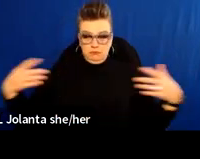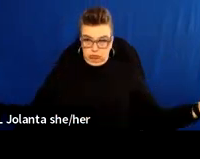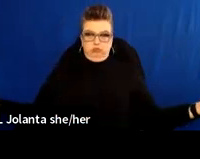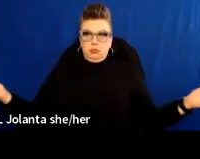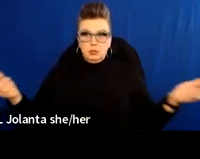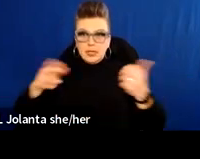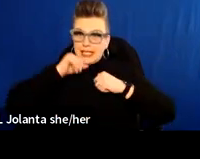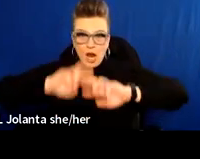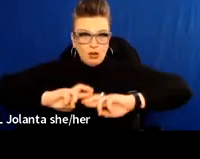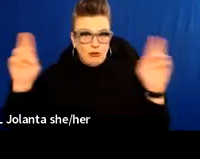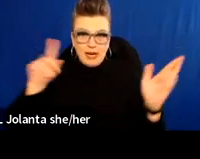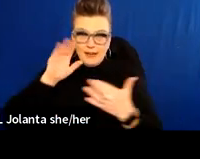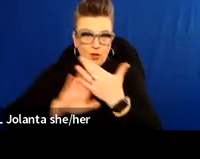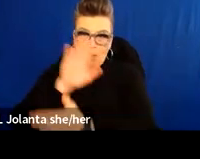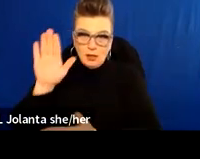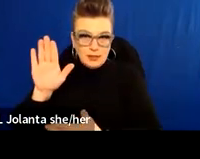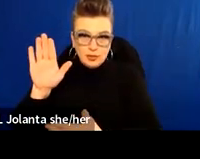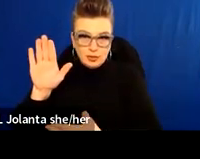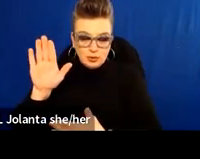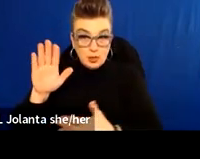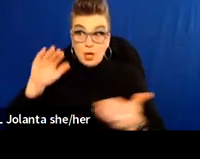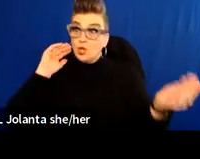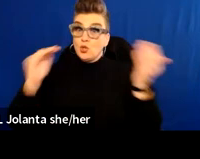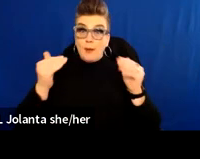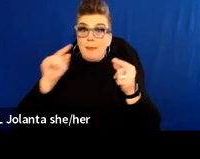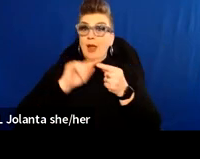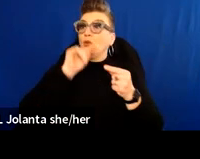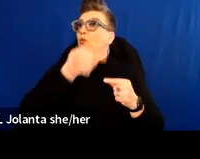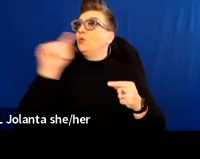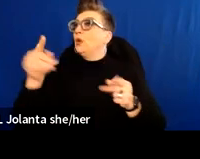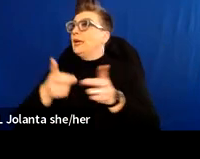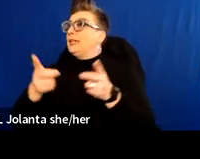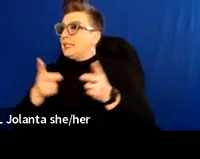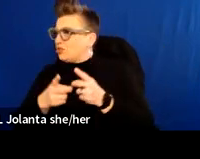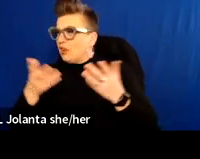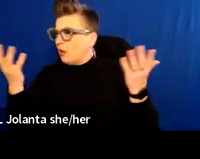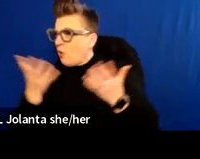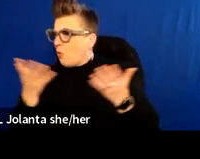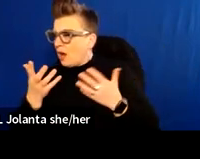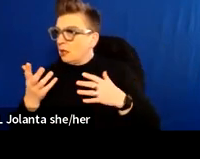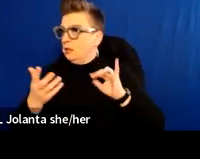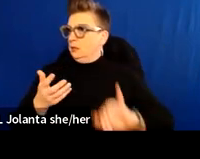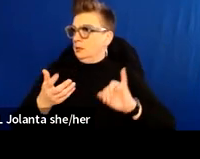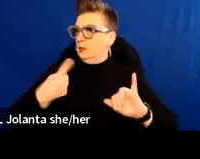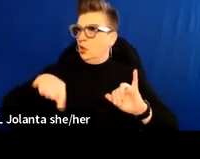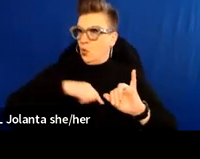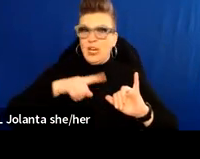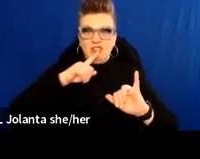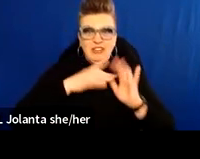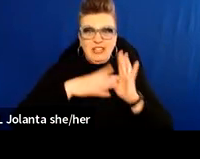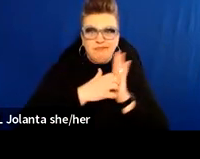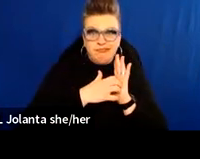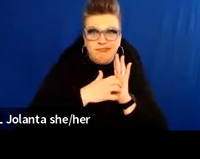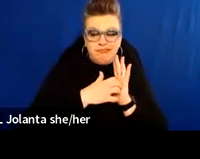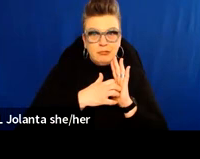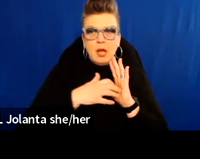moved on to college particularly compared to other districts and then what the reasons were and we found and and how we could set them